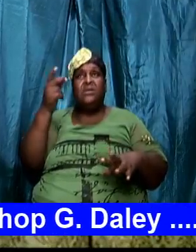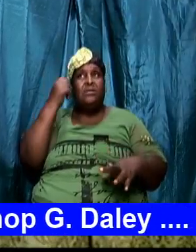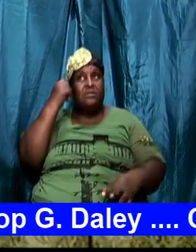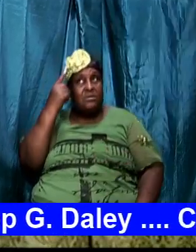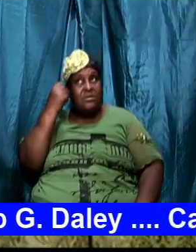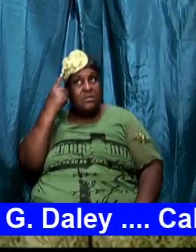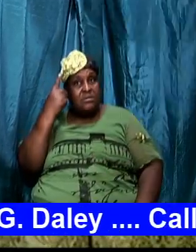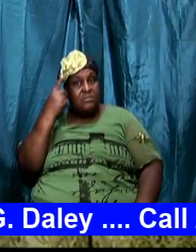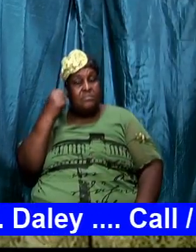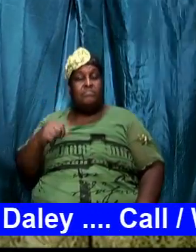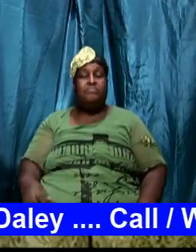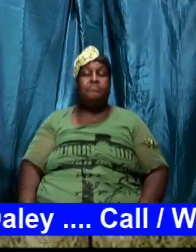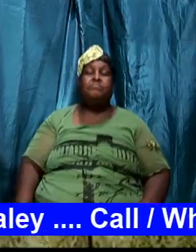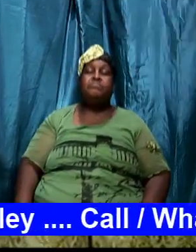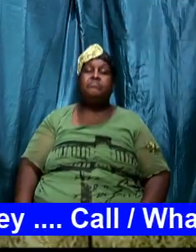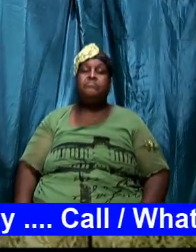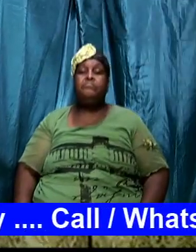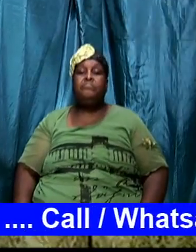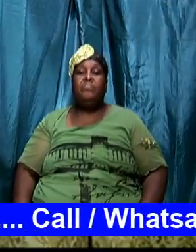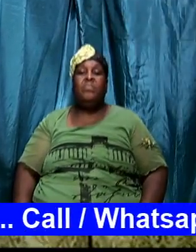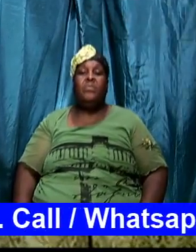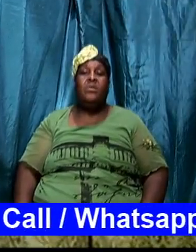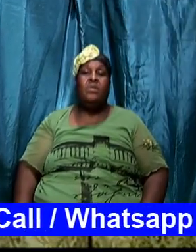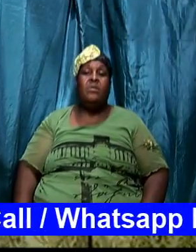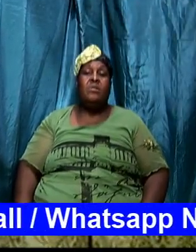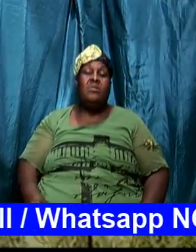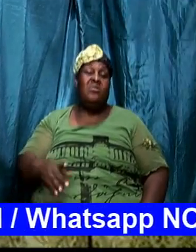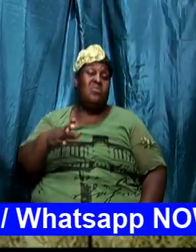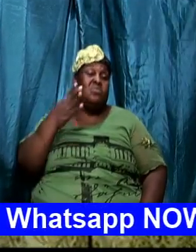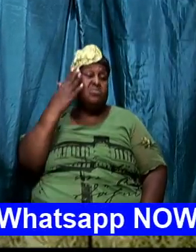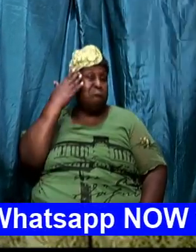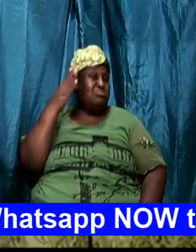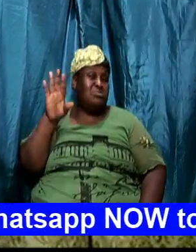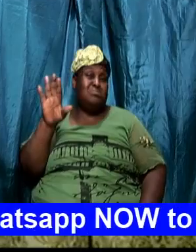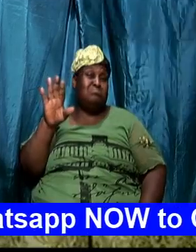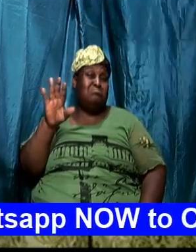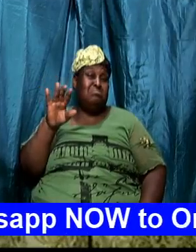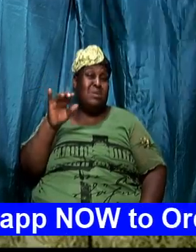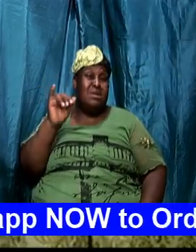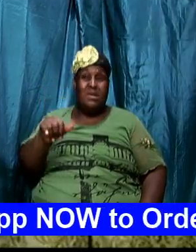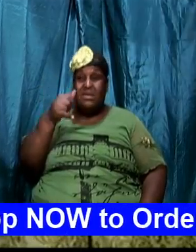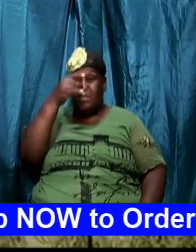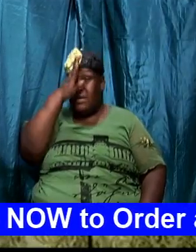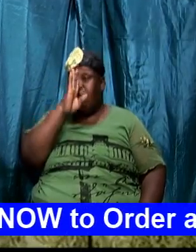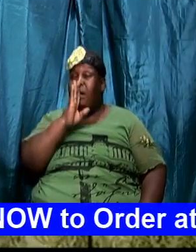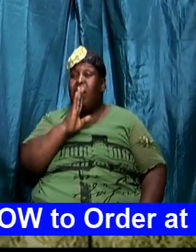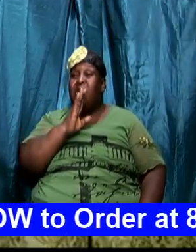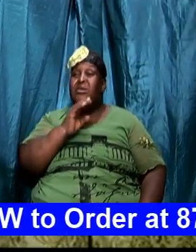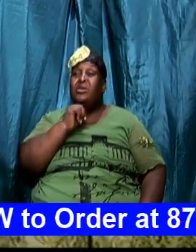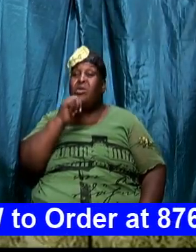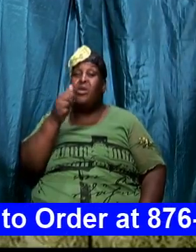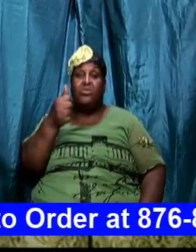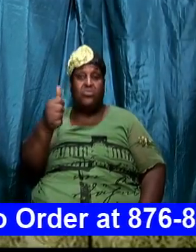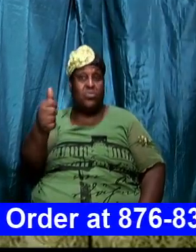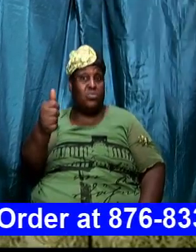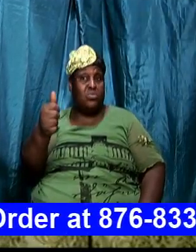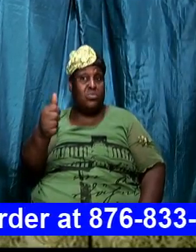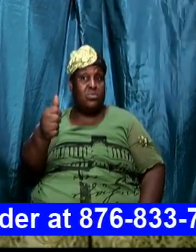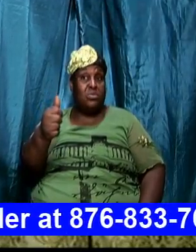but you know, there was a time when God disowned his